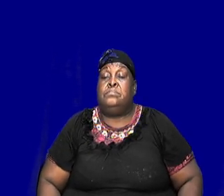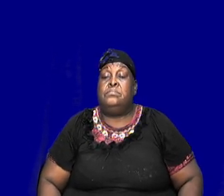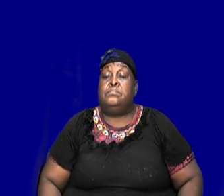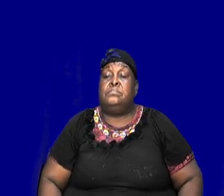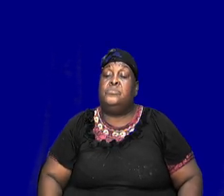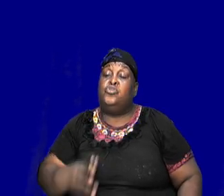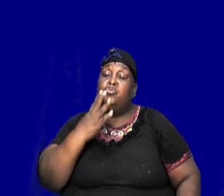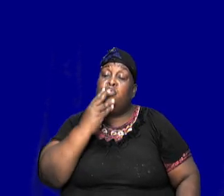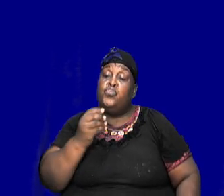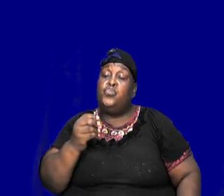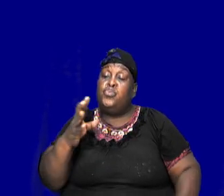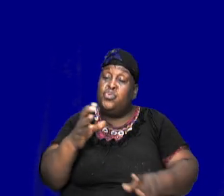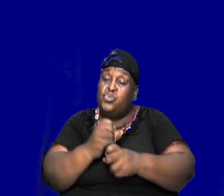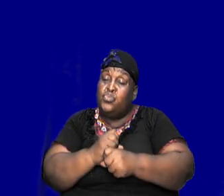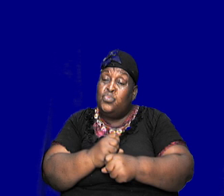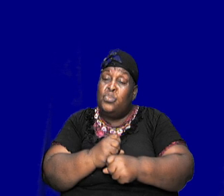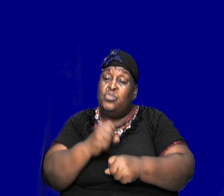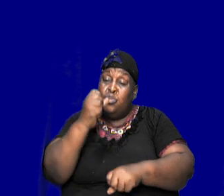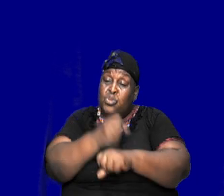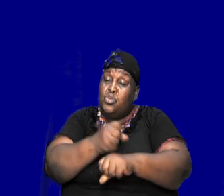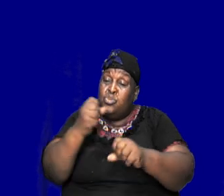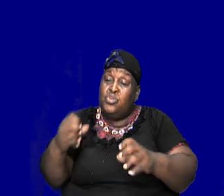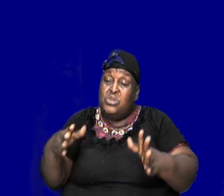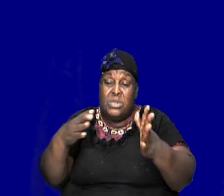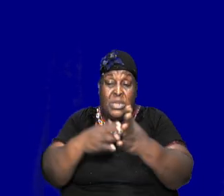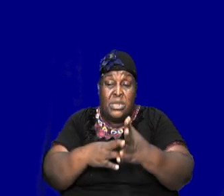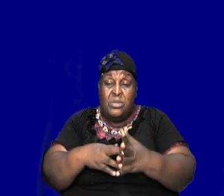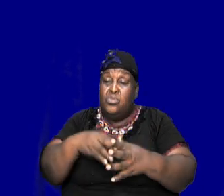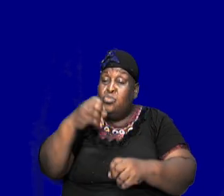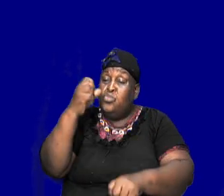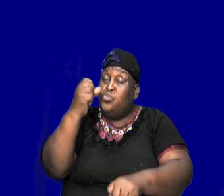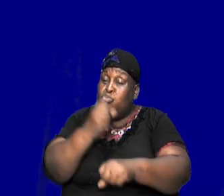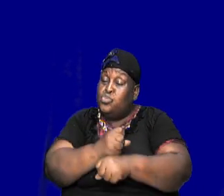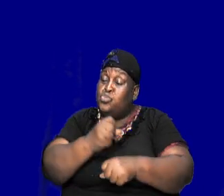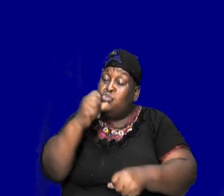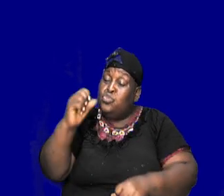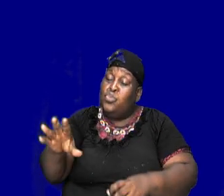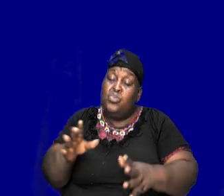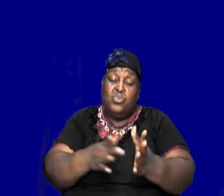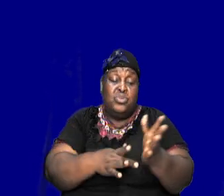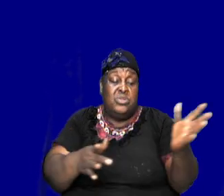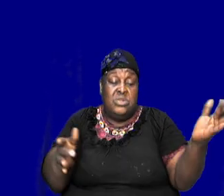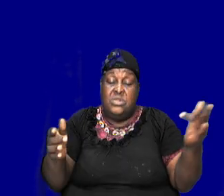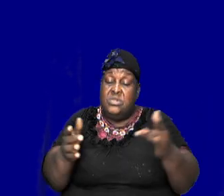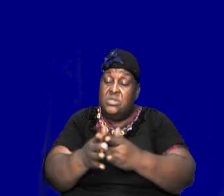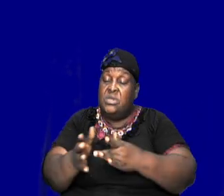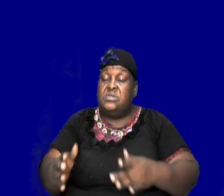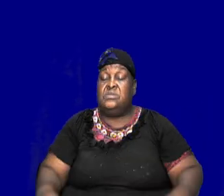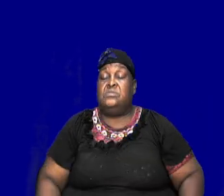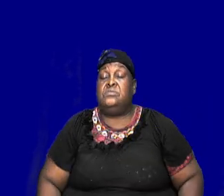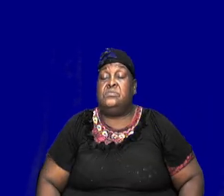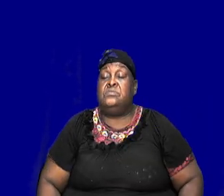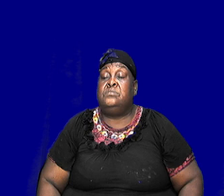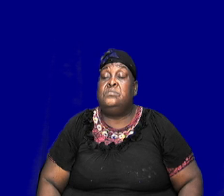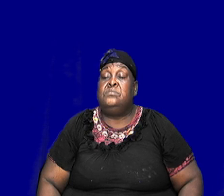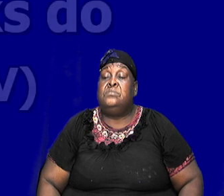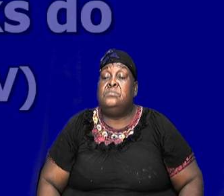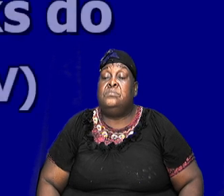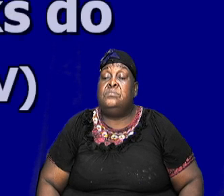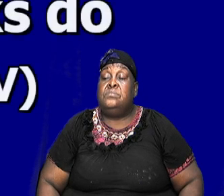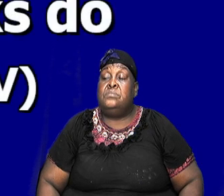Then the Jews again took up stones. Then the Jews took up stone again to stone